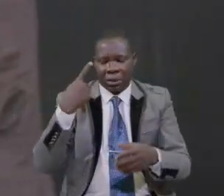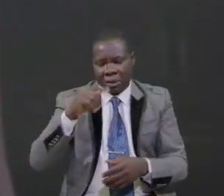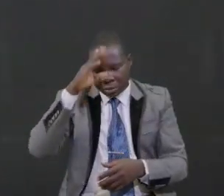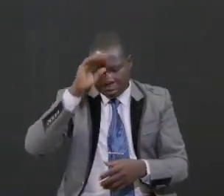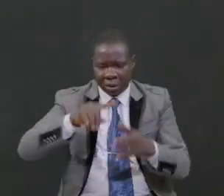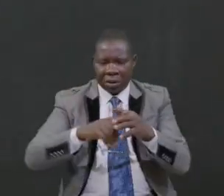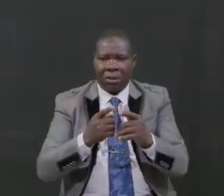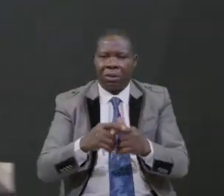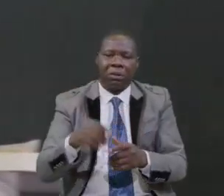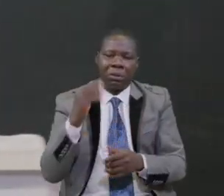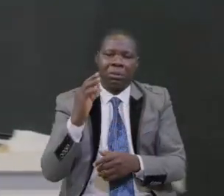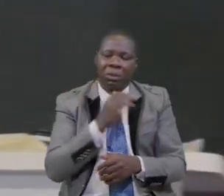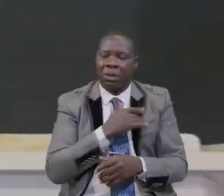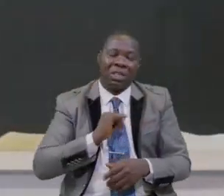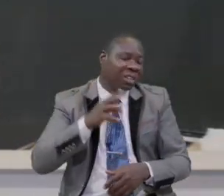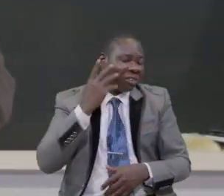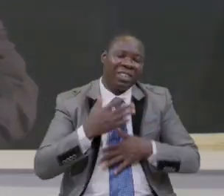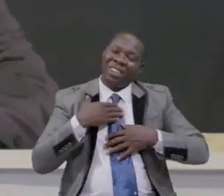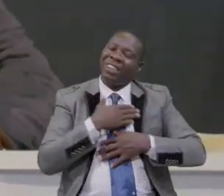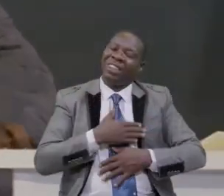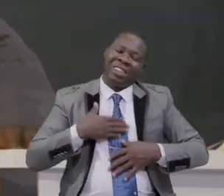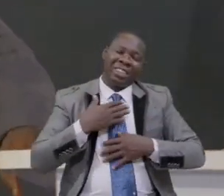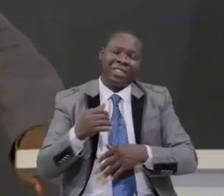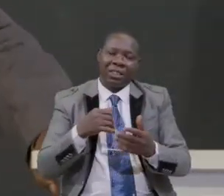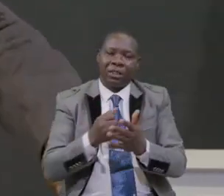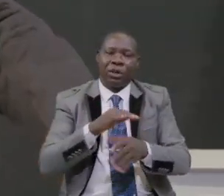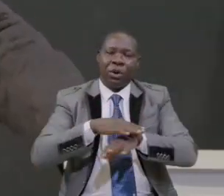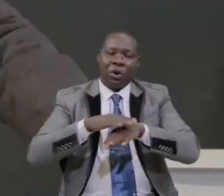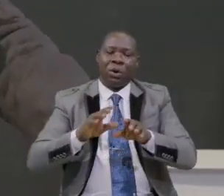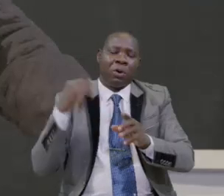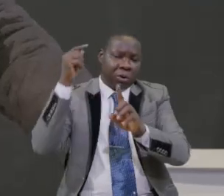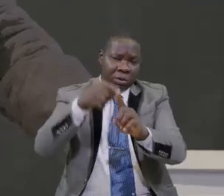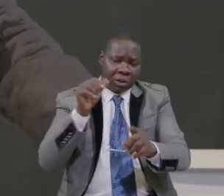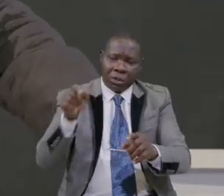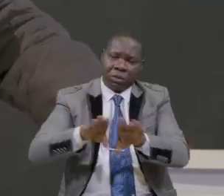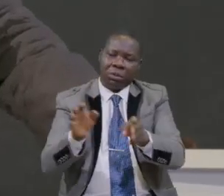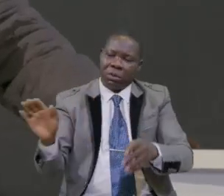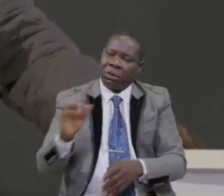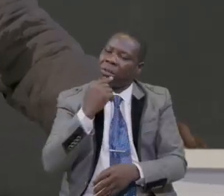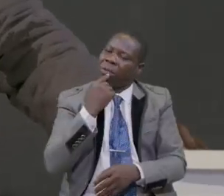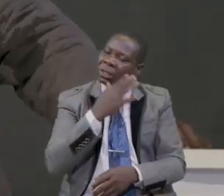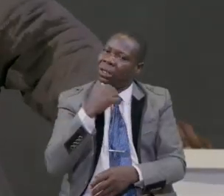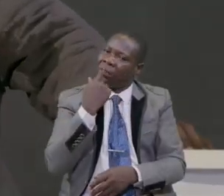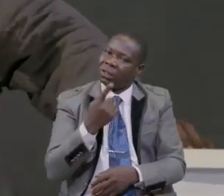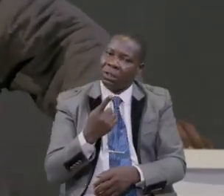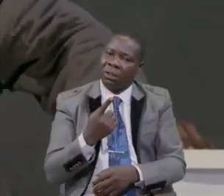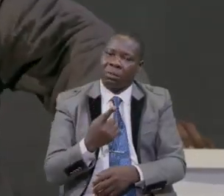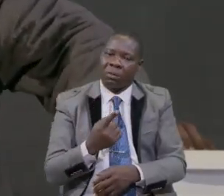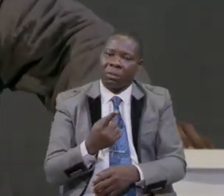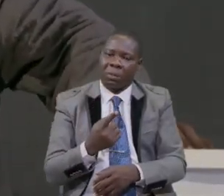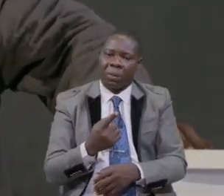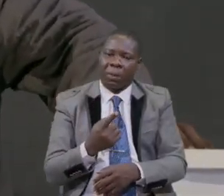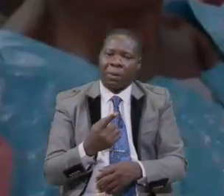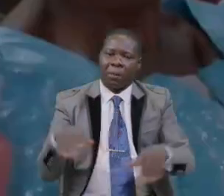it until he opened his mouth and said, polygamy is not of God. I was